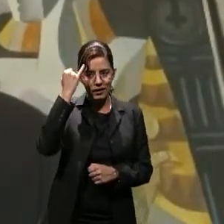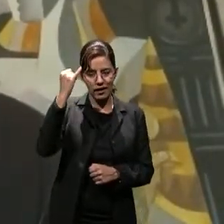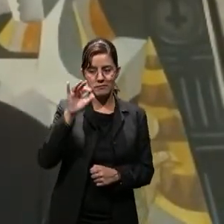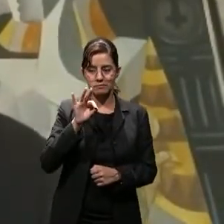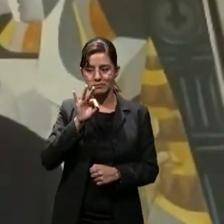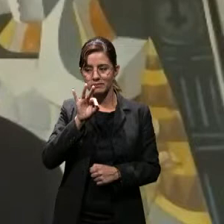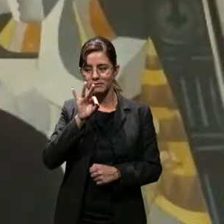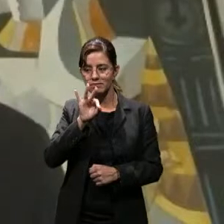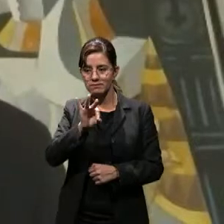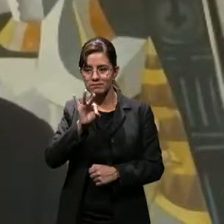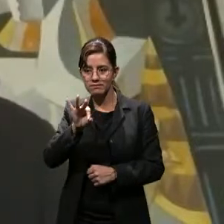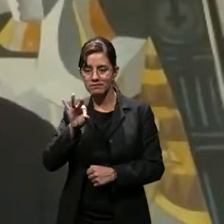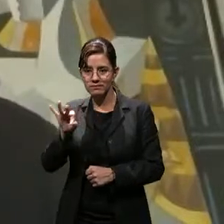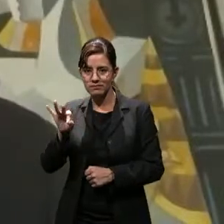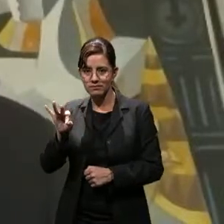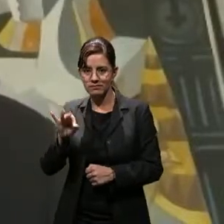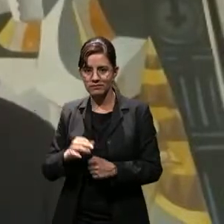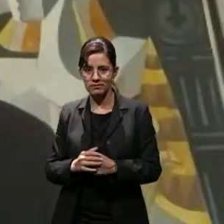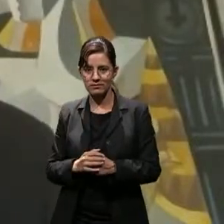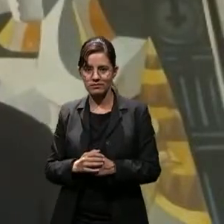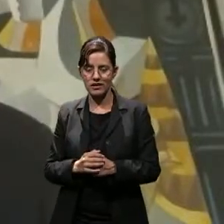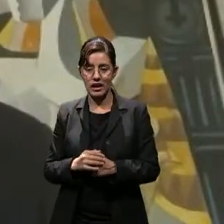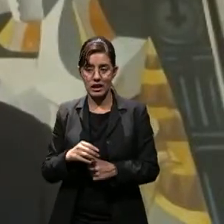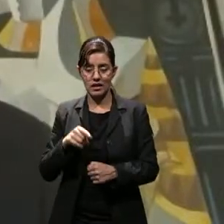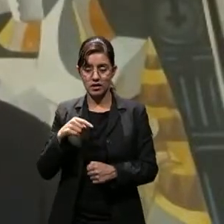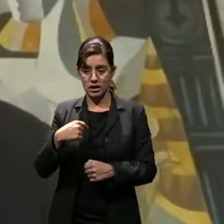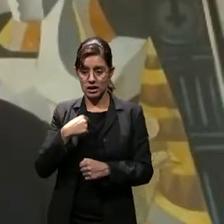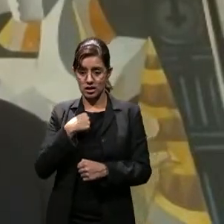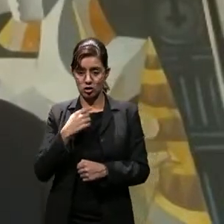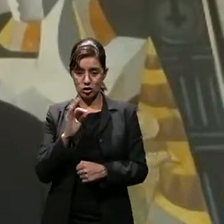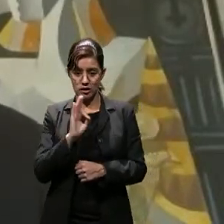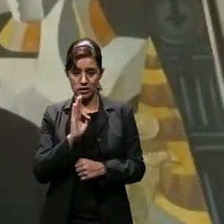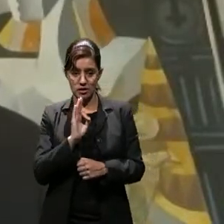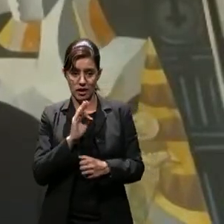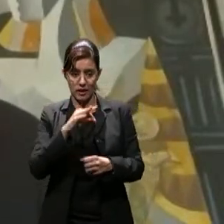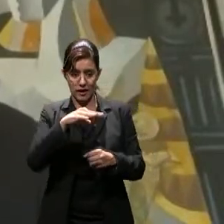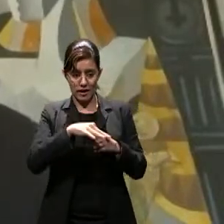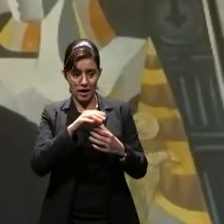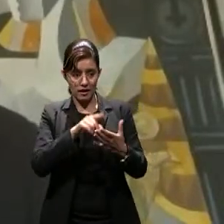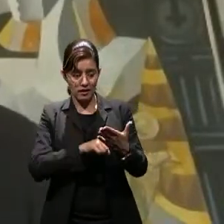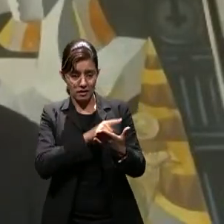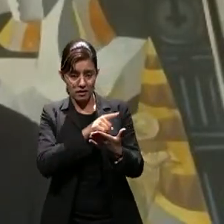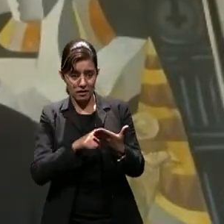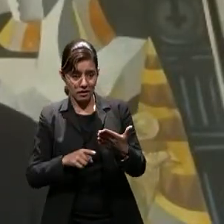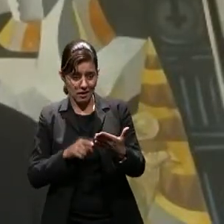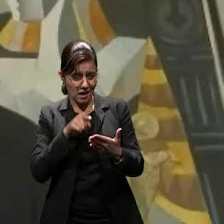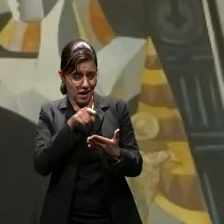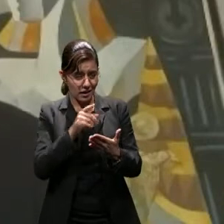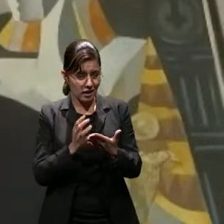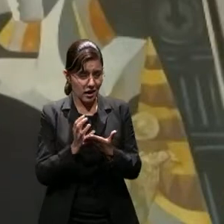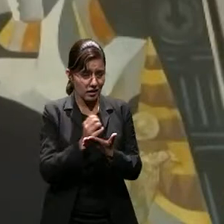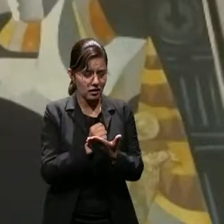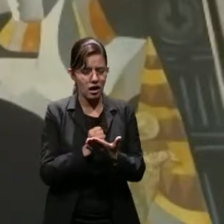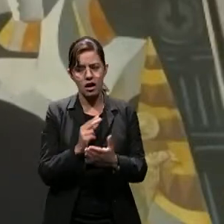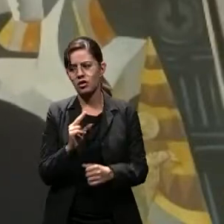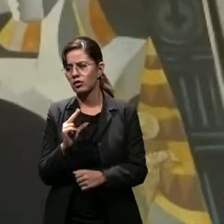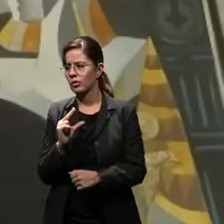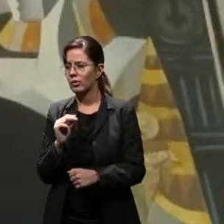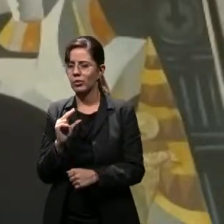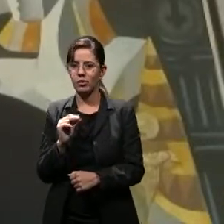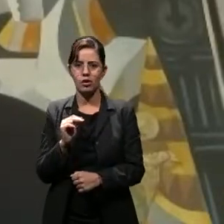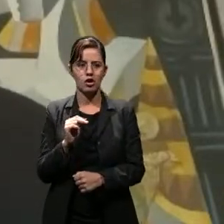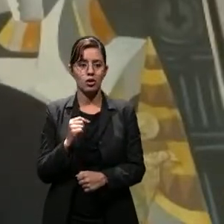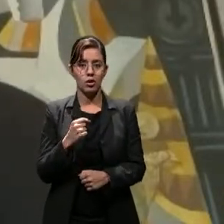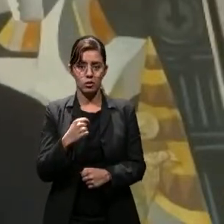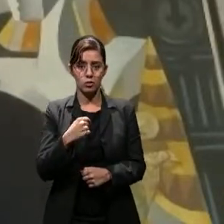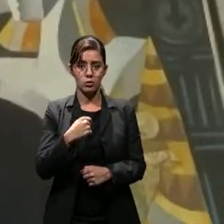is the one that is inciting in this fraud narrative, is not going to win. I mean, I am going to be